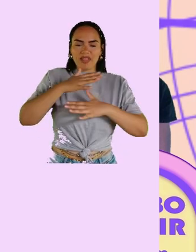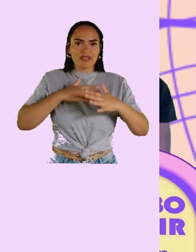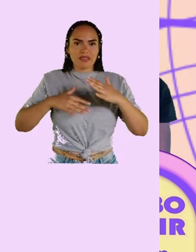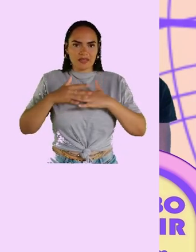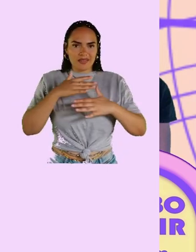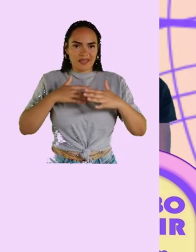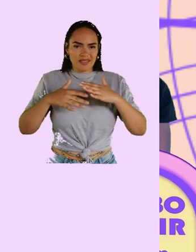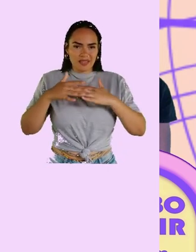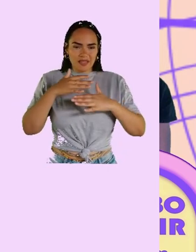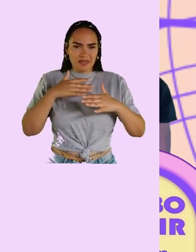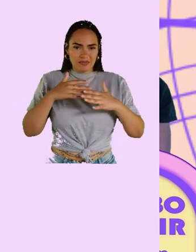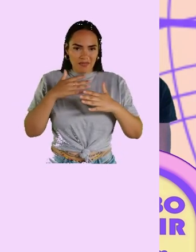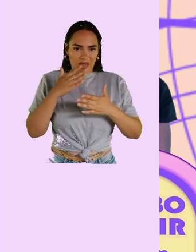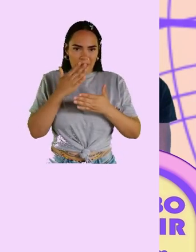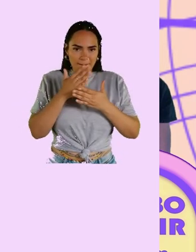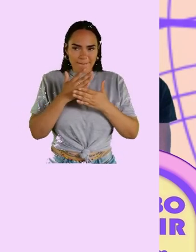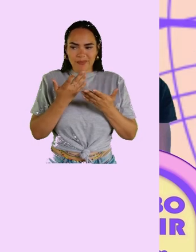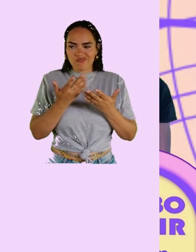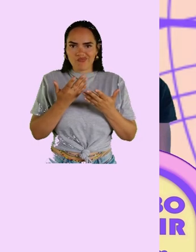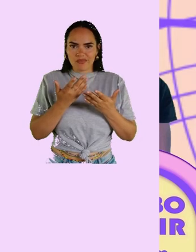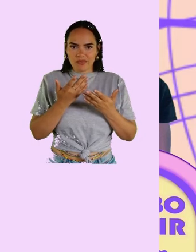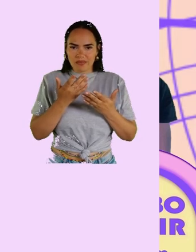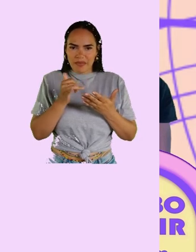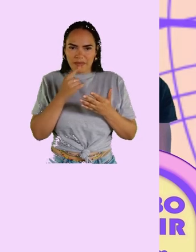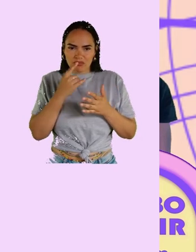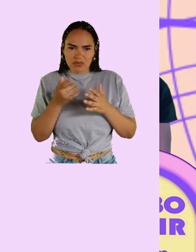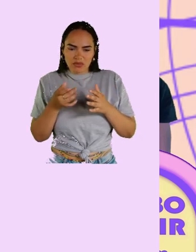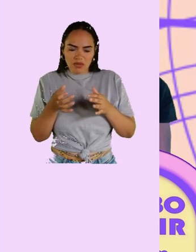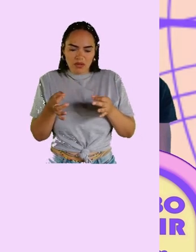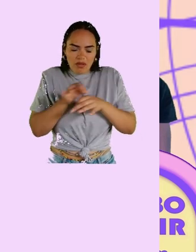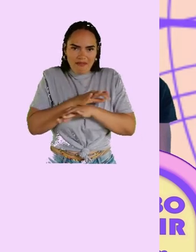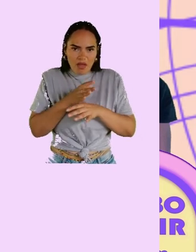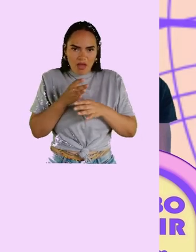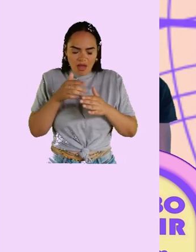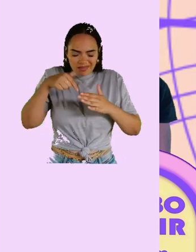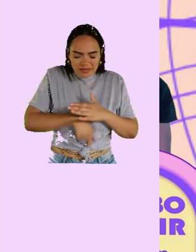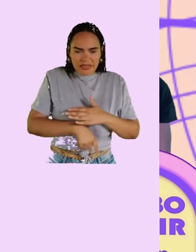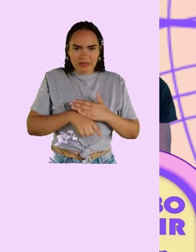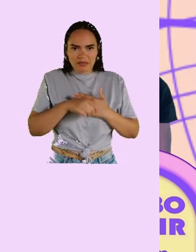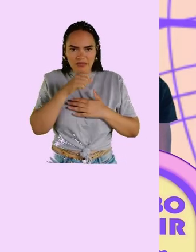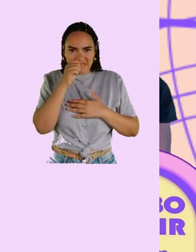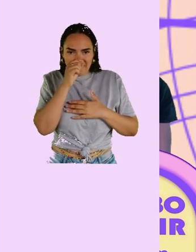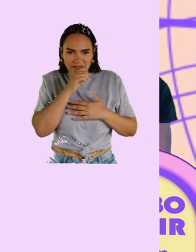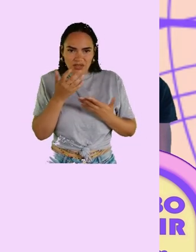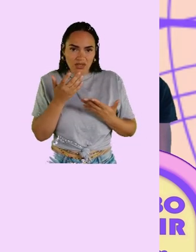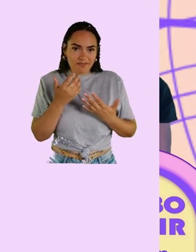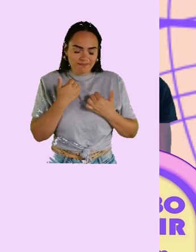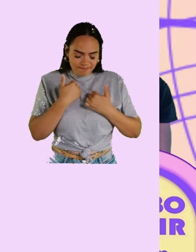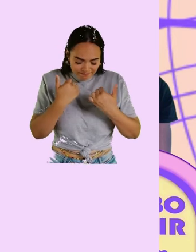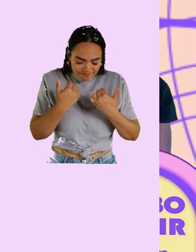how much of that is just an attempt to cover over a deeper selfishness? I